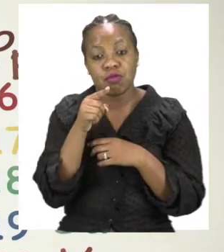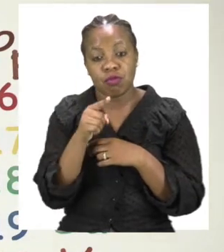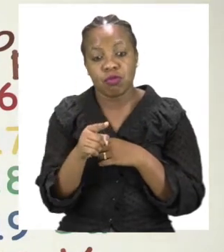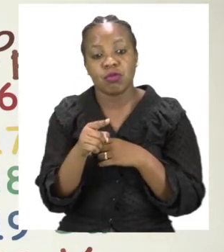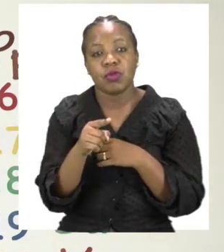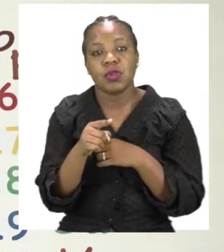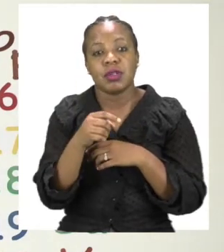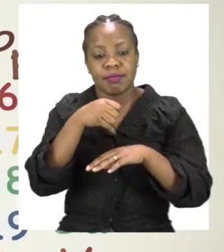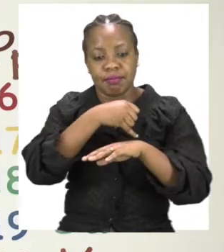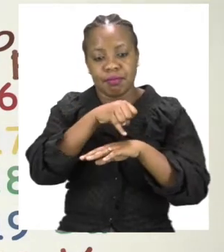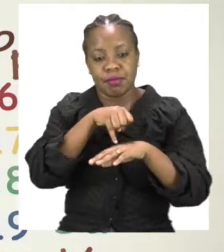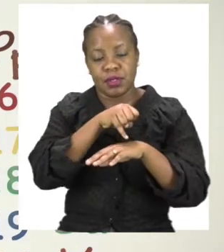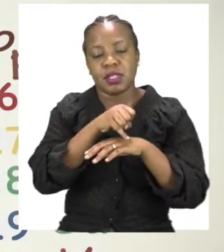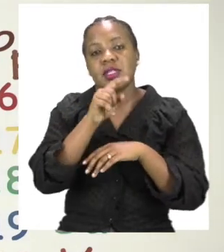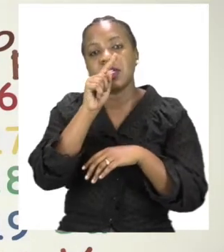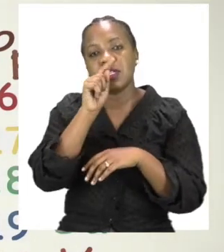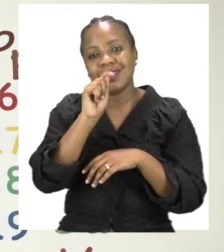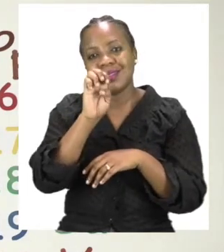means we actually have